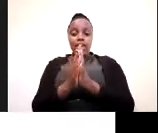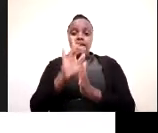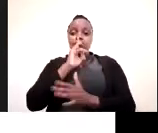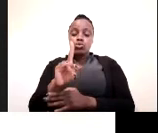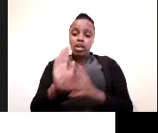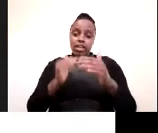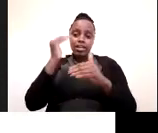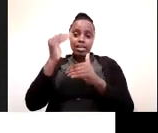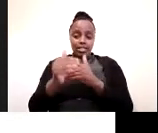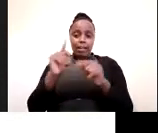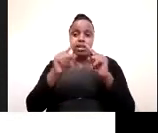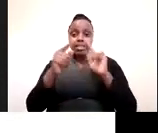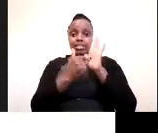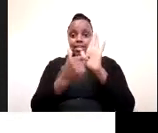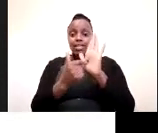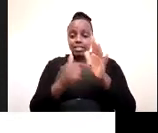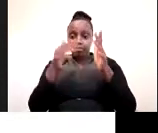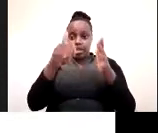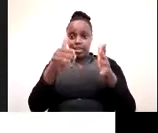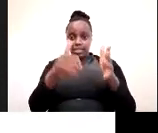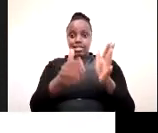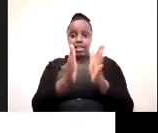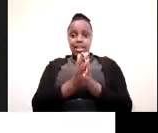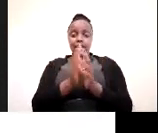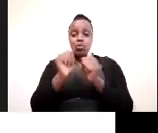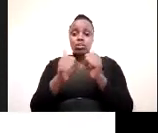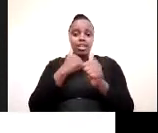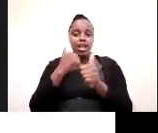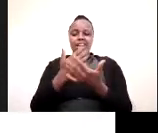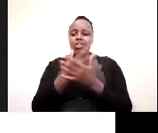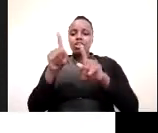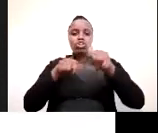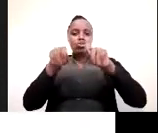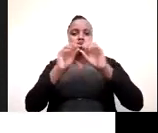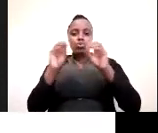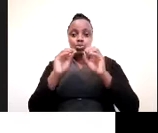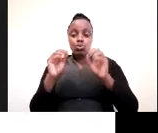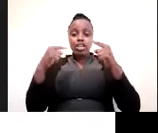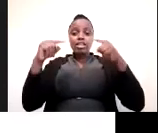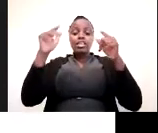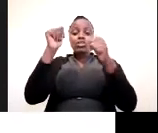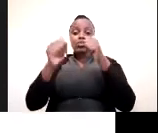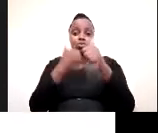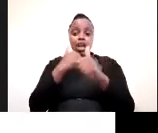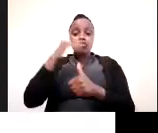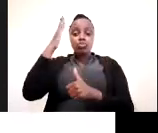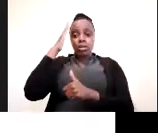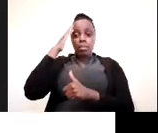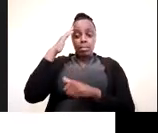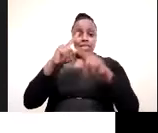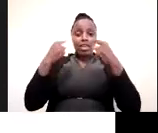but these examples exist in which there is really no control. And the success, we have to bear in mind that the success of